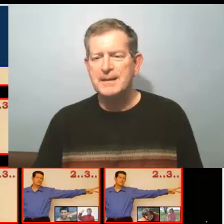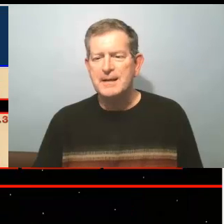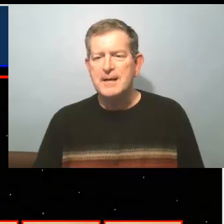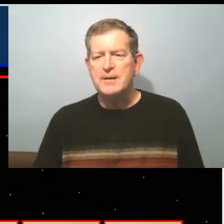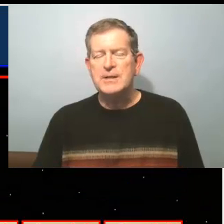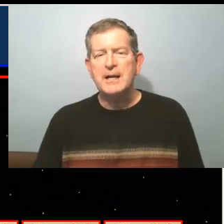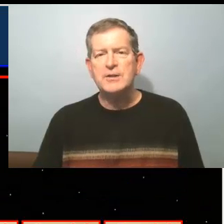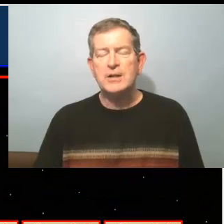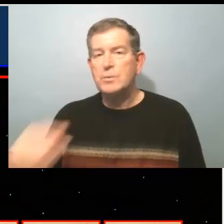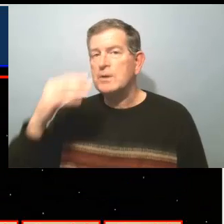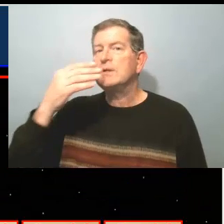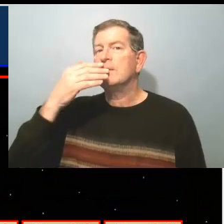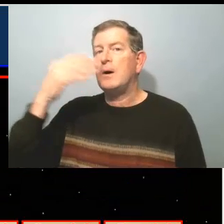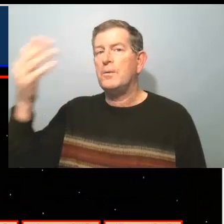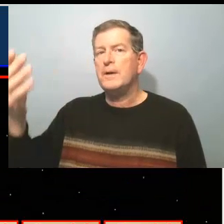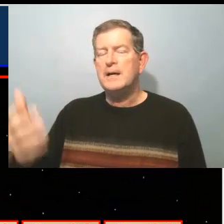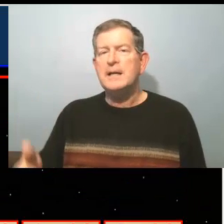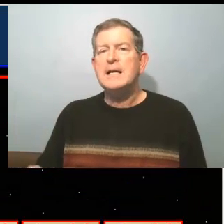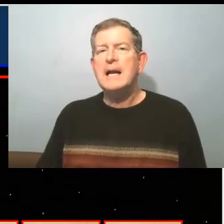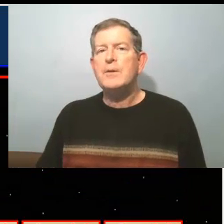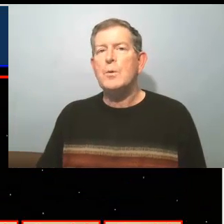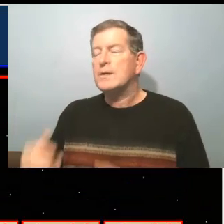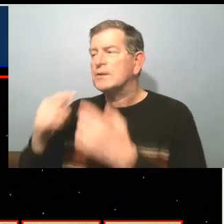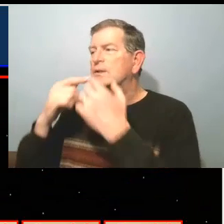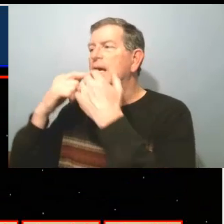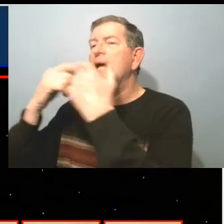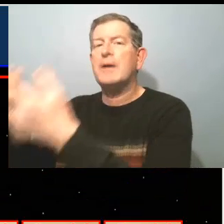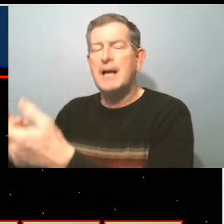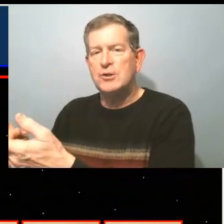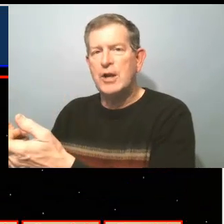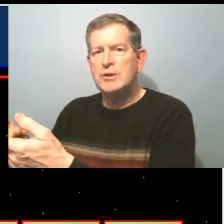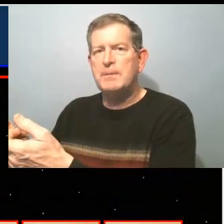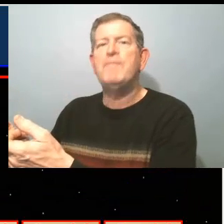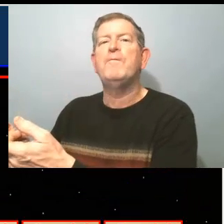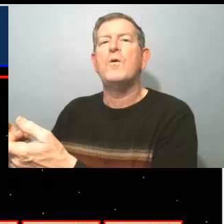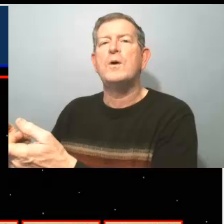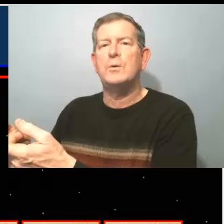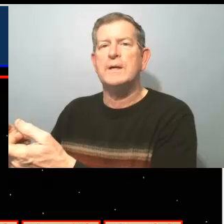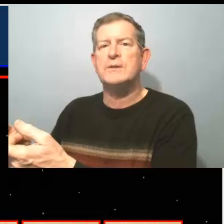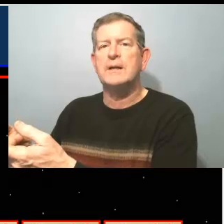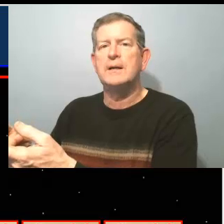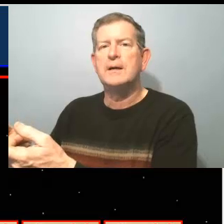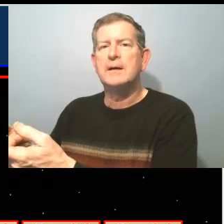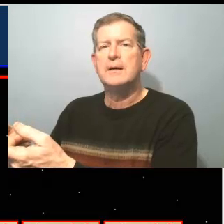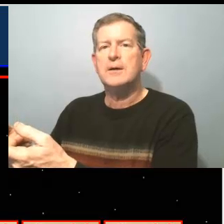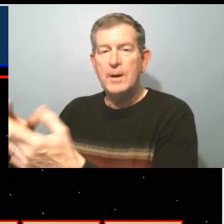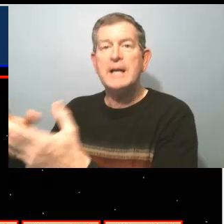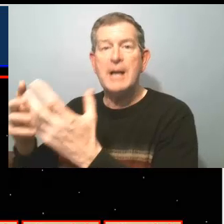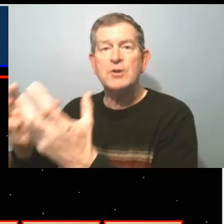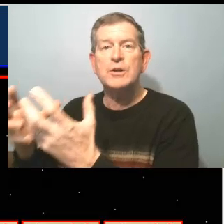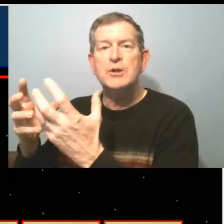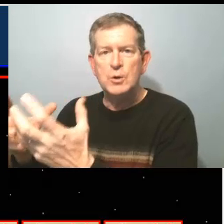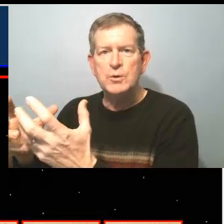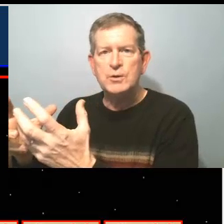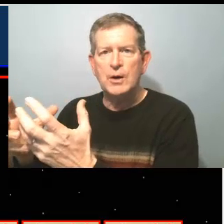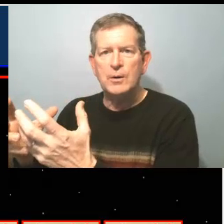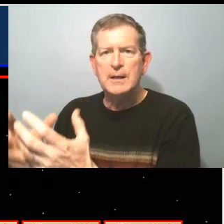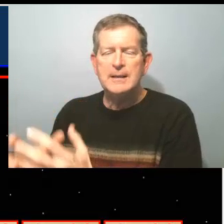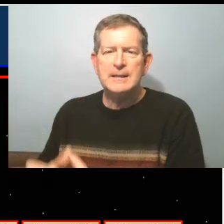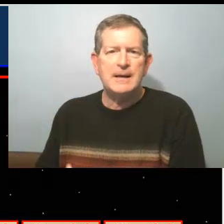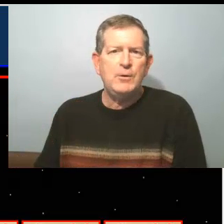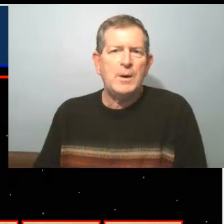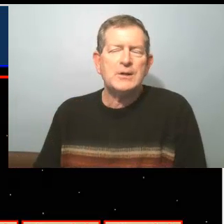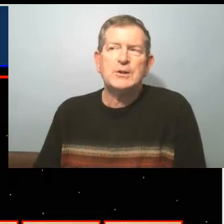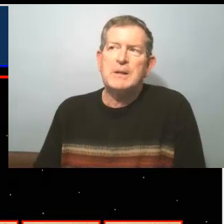here, second section where you see the mouth indicating that you are to say the conjugation before you listen, go ahead and actually do